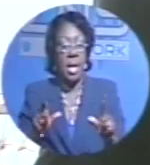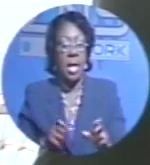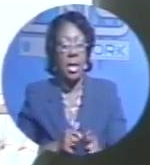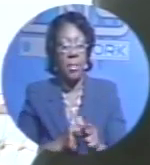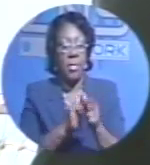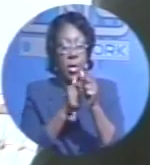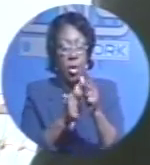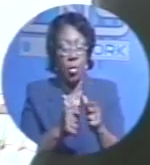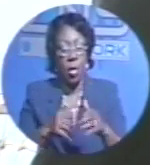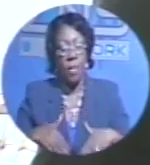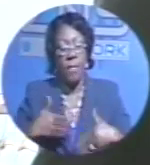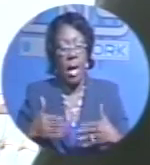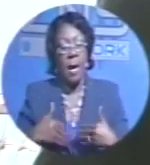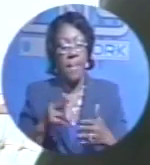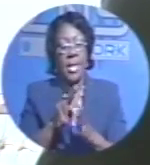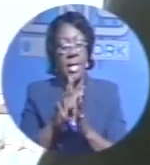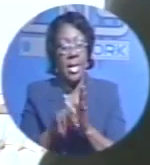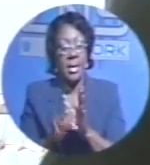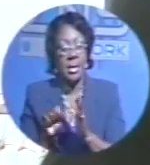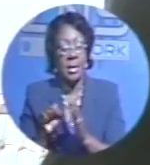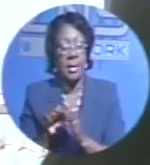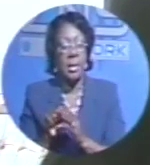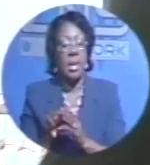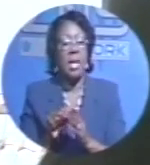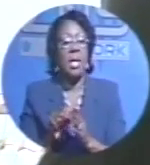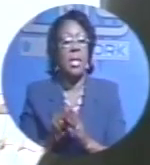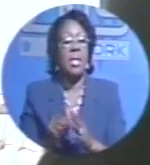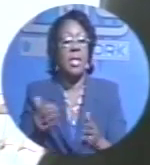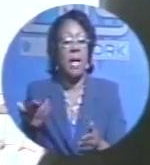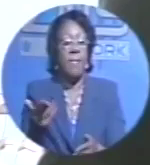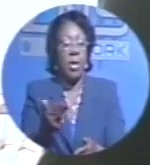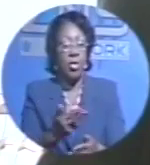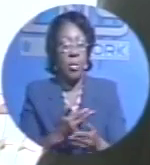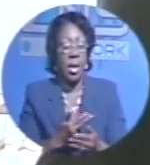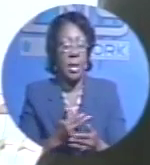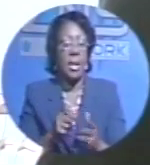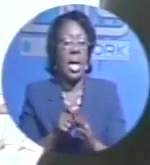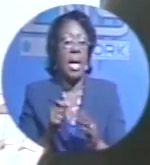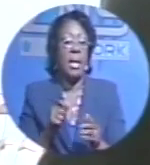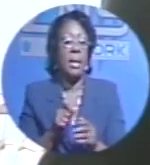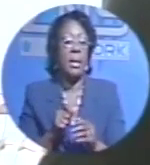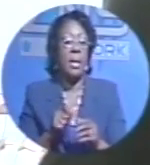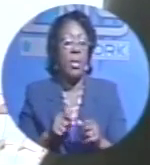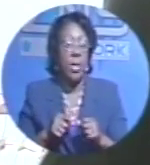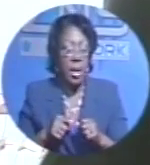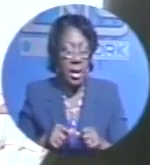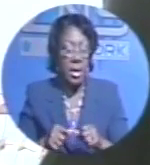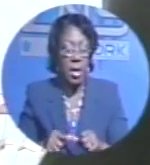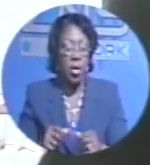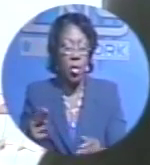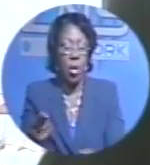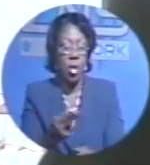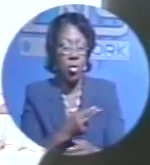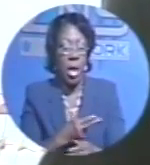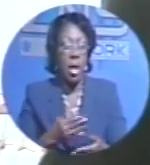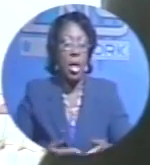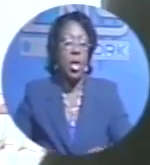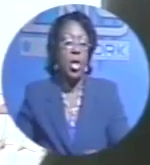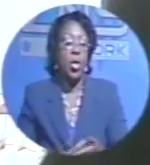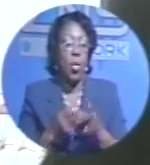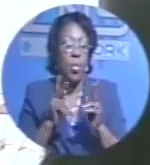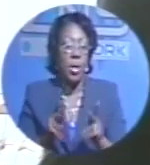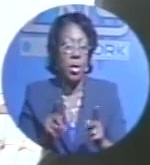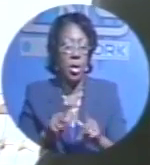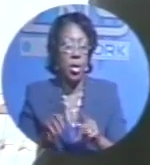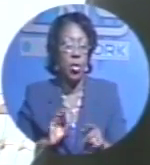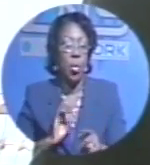happiness. This has historically attracted and will undoubtedly continue to attract new citizens